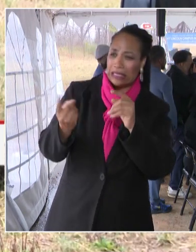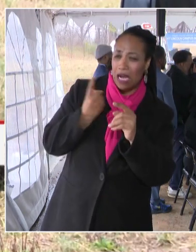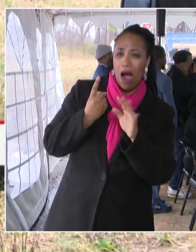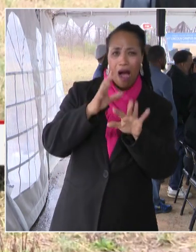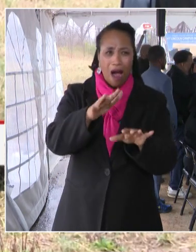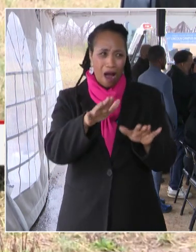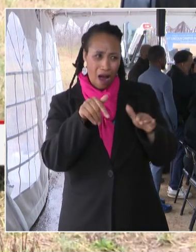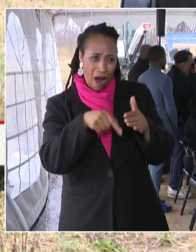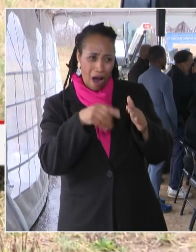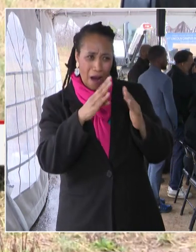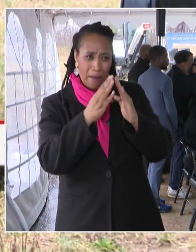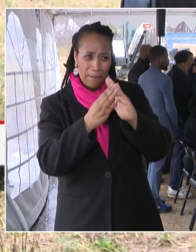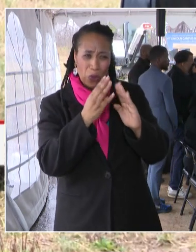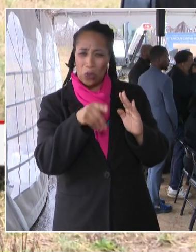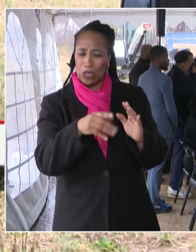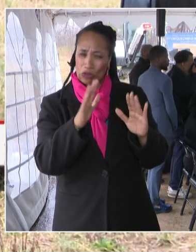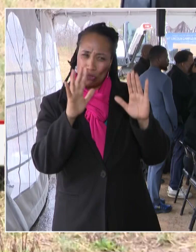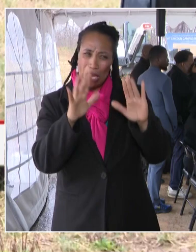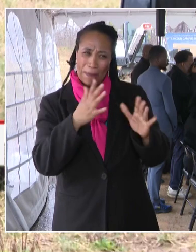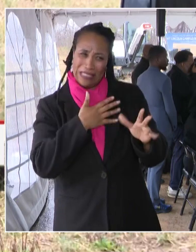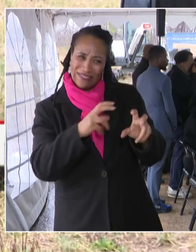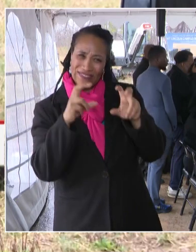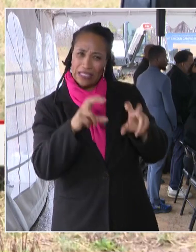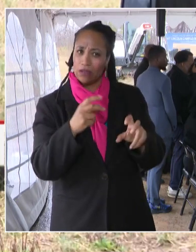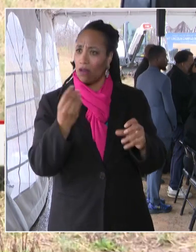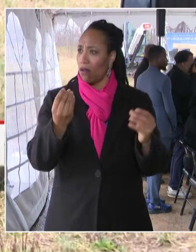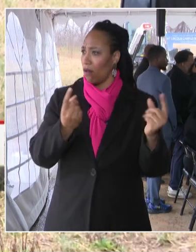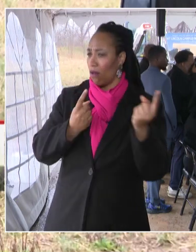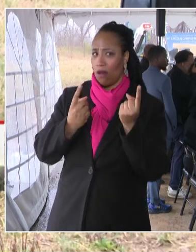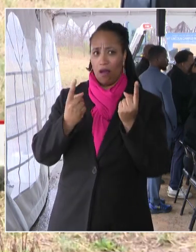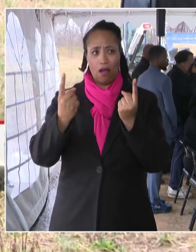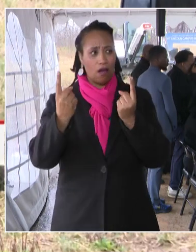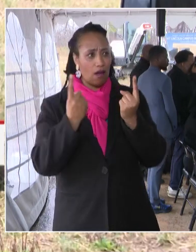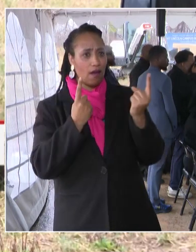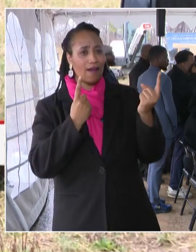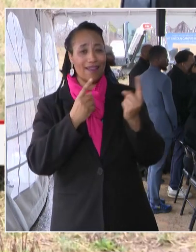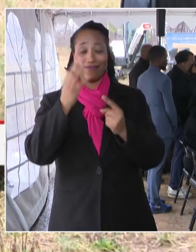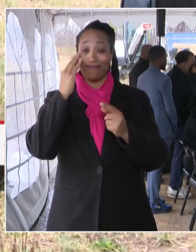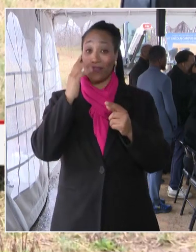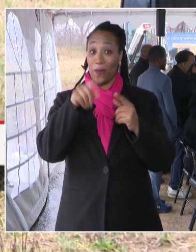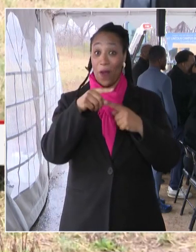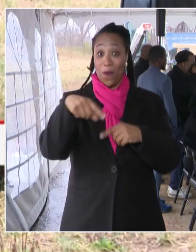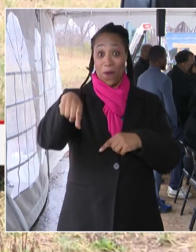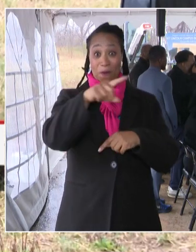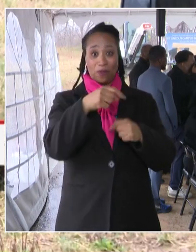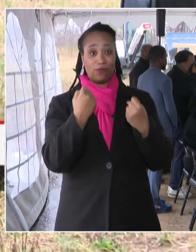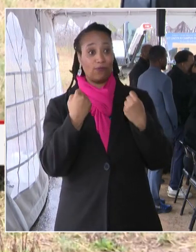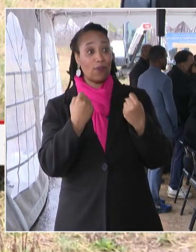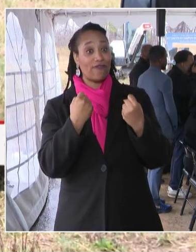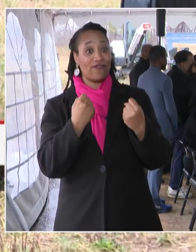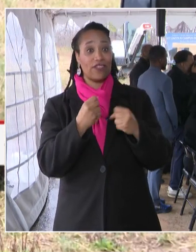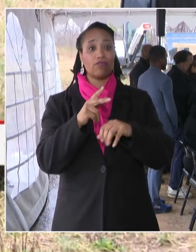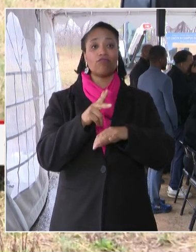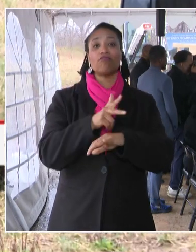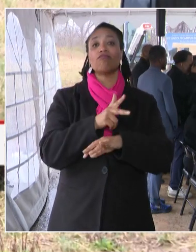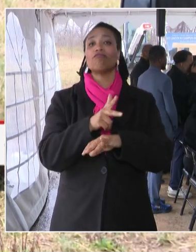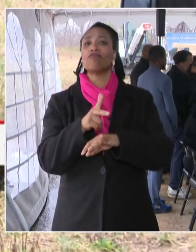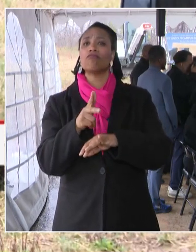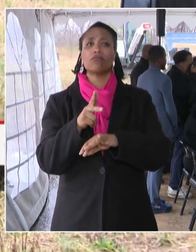you know this, Bob, so many thousands of people have been able to call Fort Lincoln home, yet we still have among the